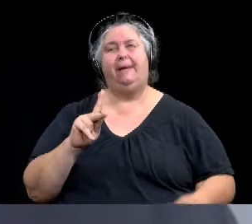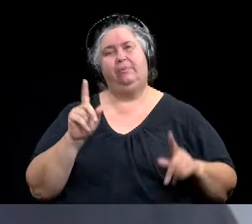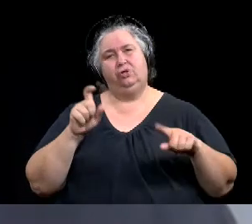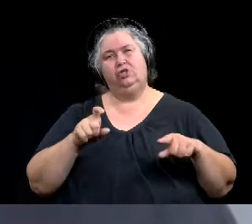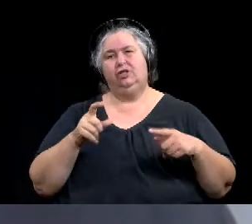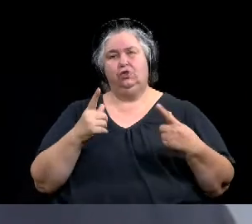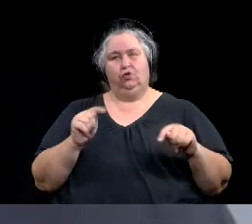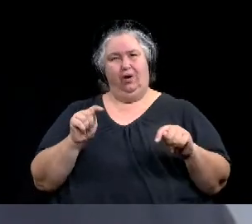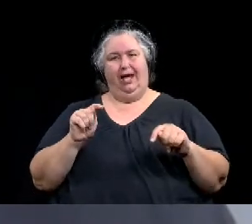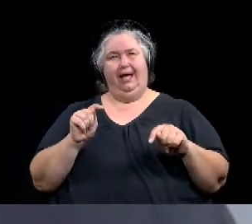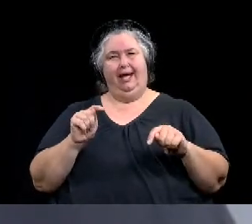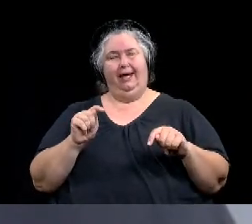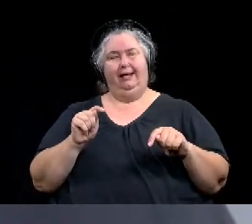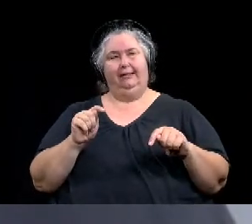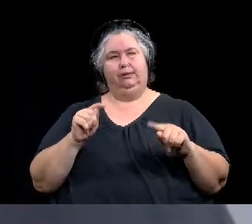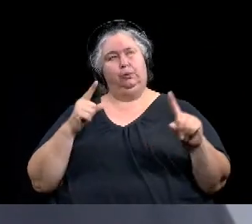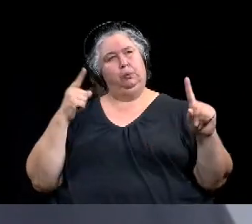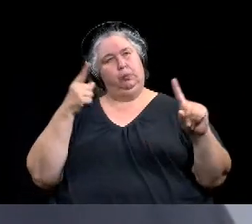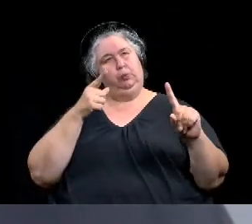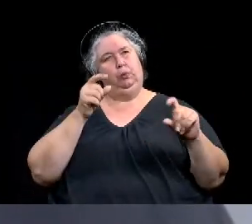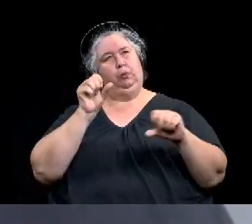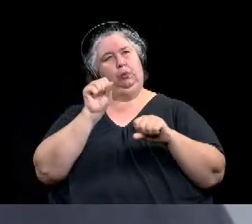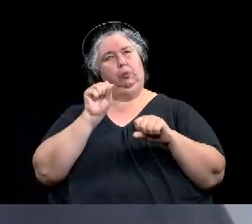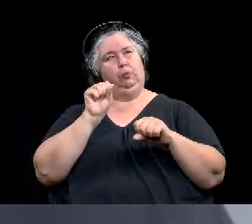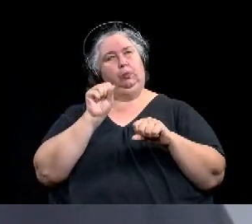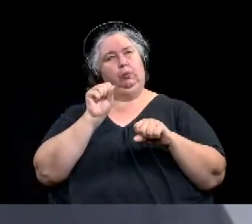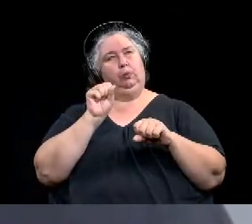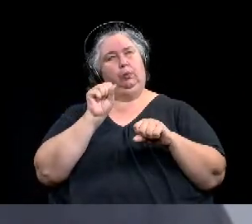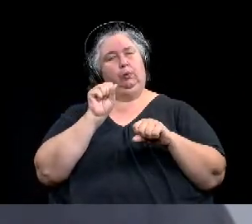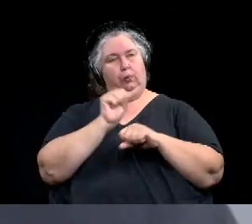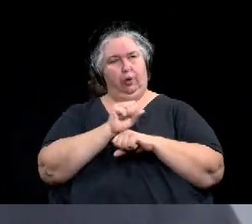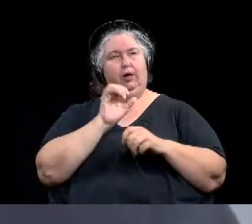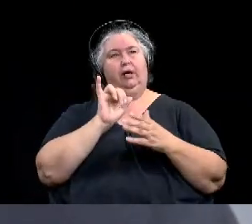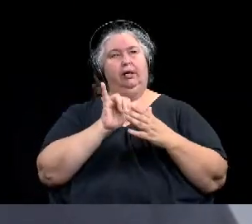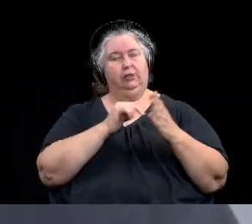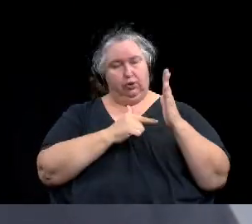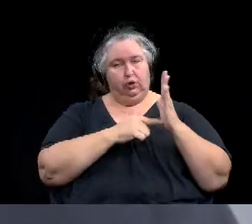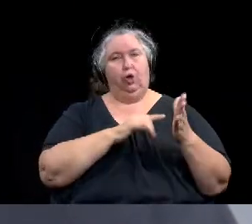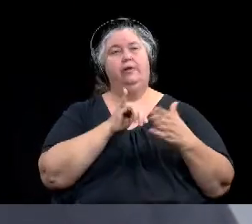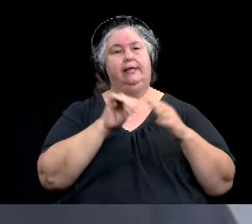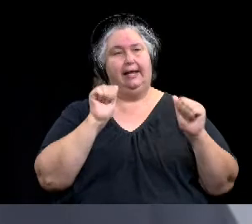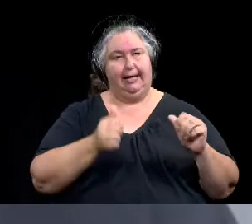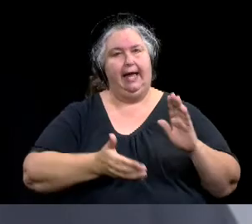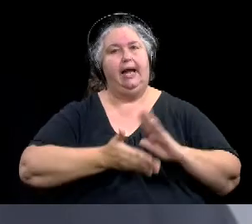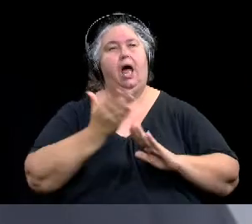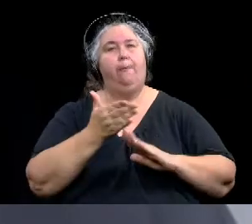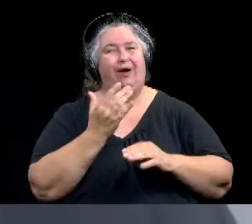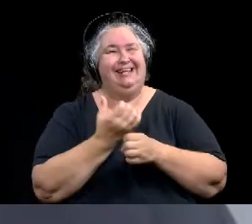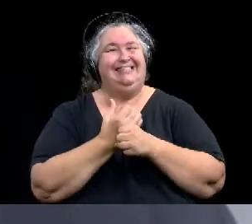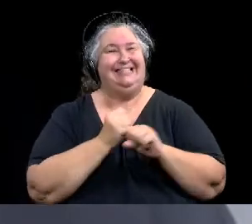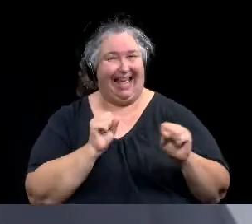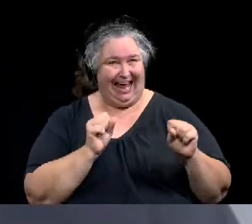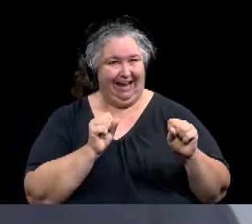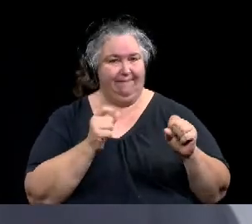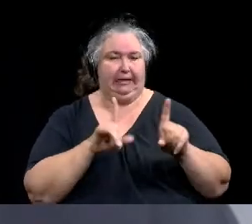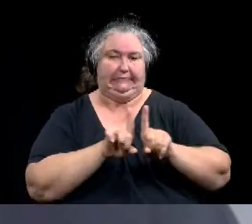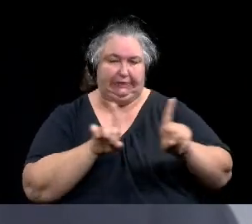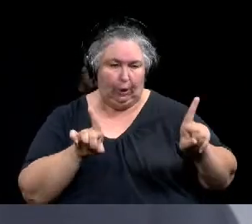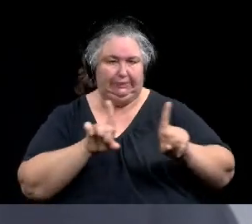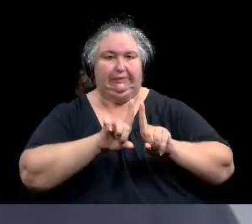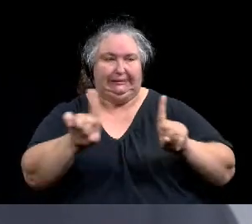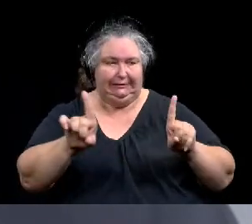work towards under some protocols to show that they can operate safely in that regard.